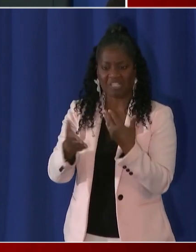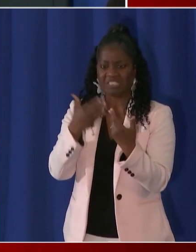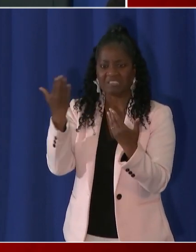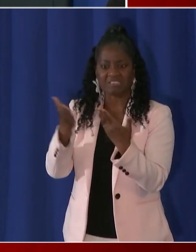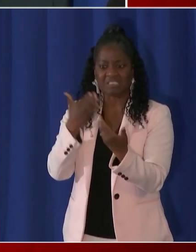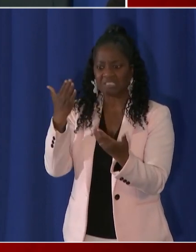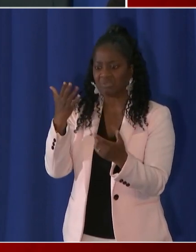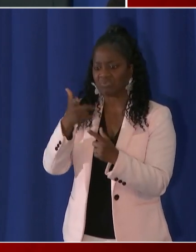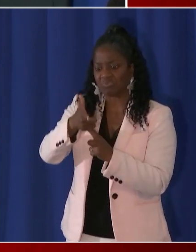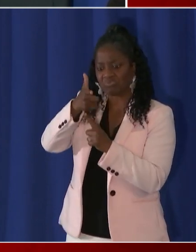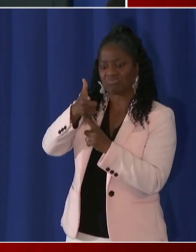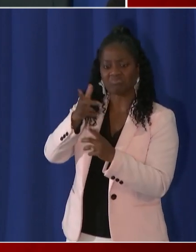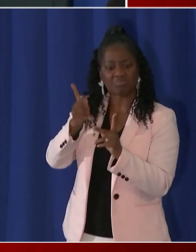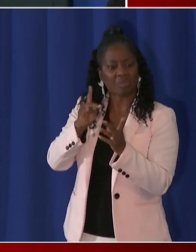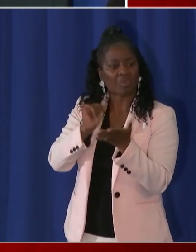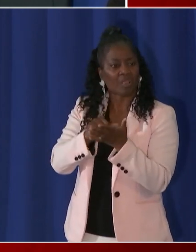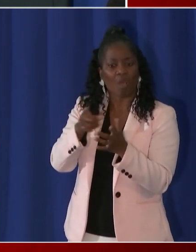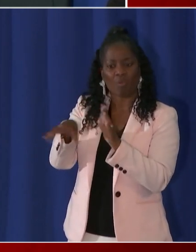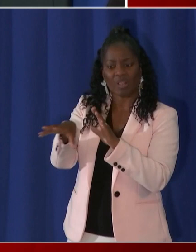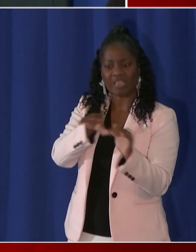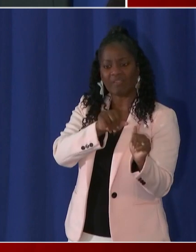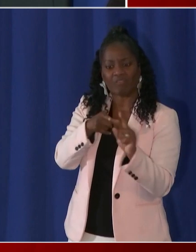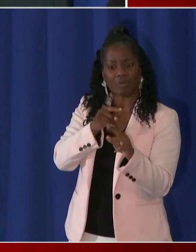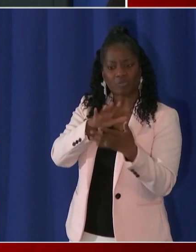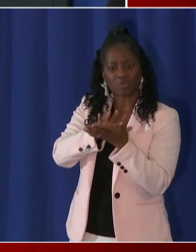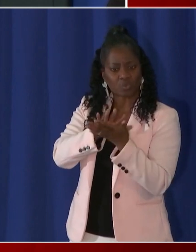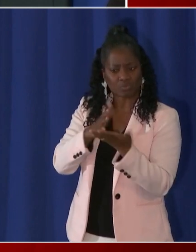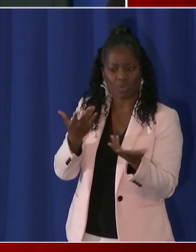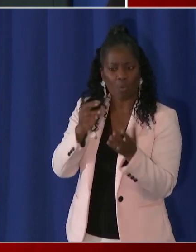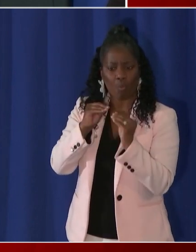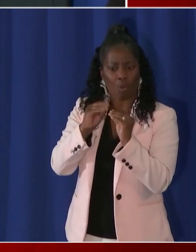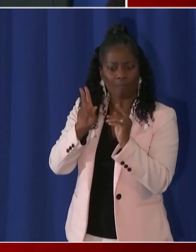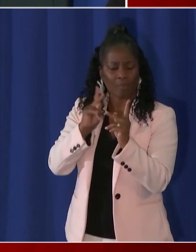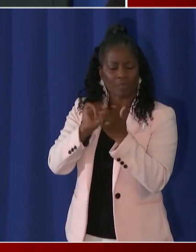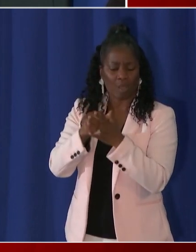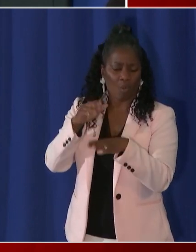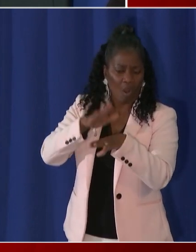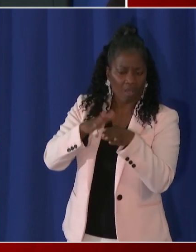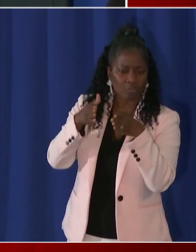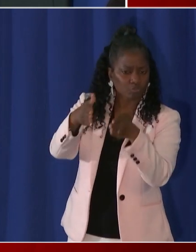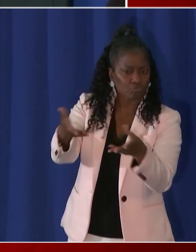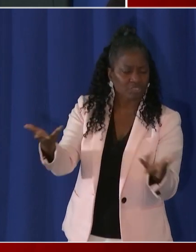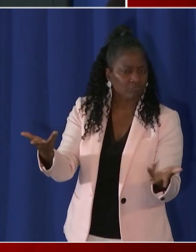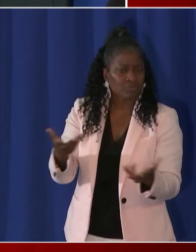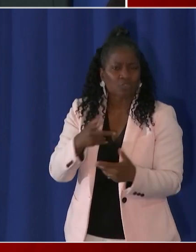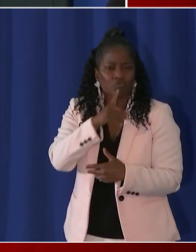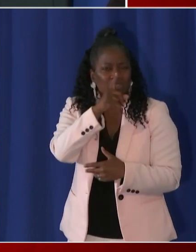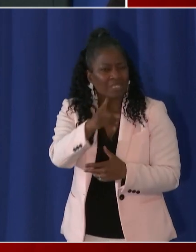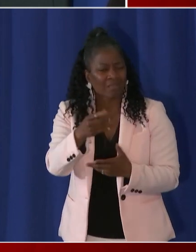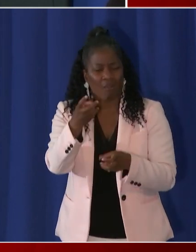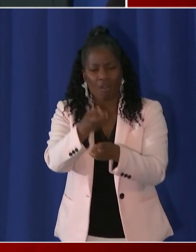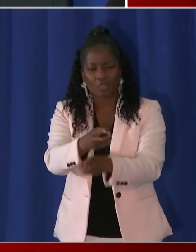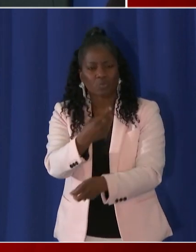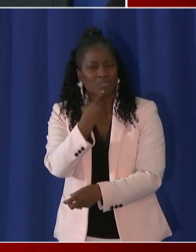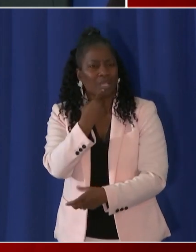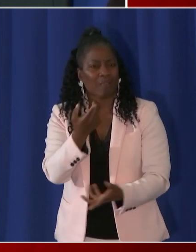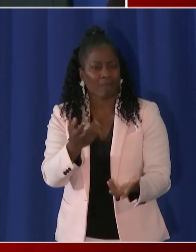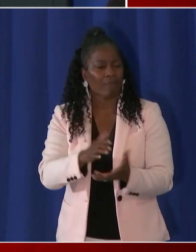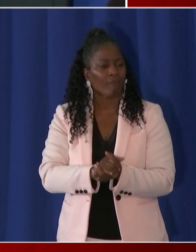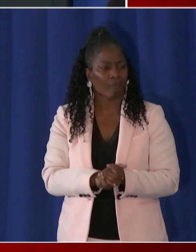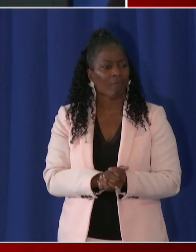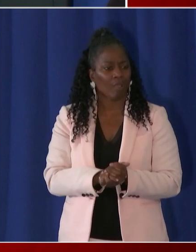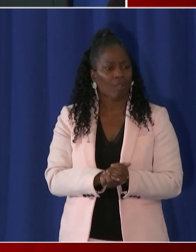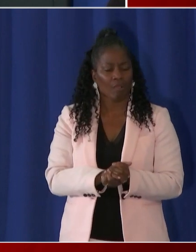you know, actually shot people who were more people who were on the street at that point. So it's really kind of hard to say at this